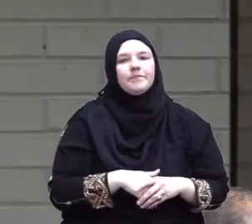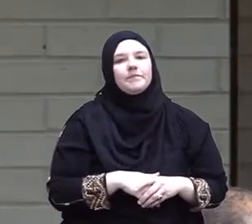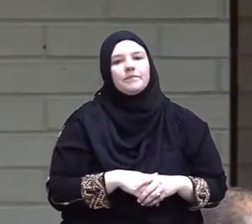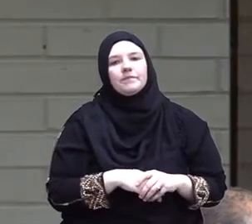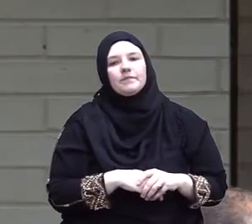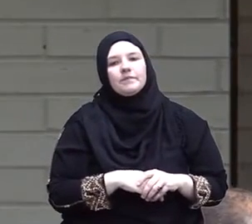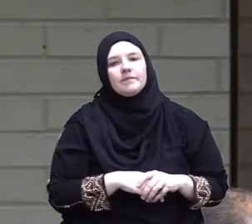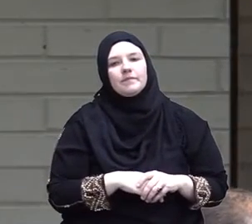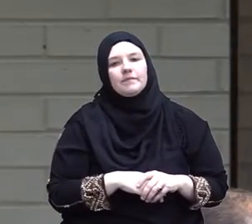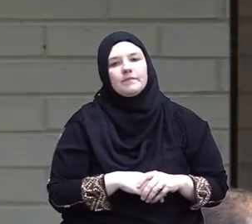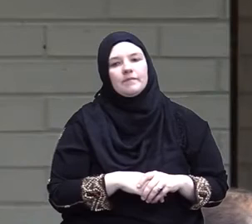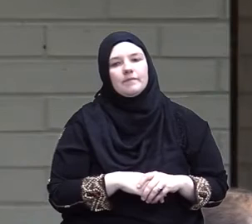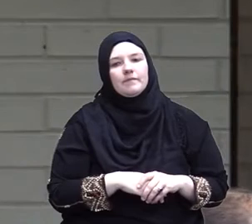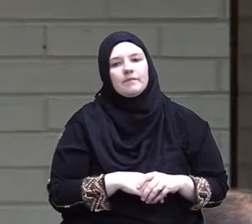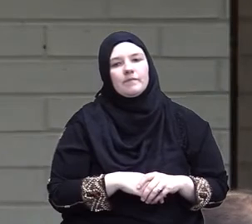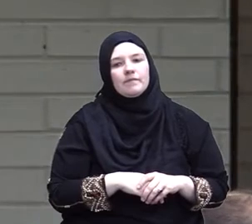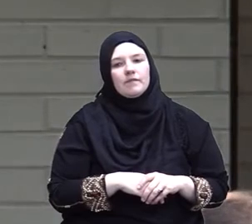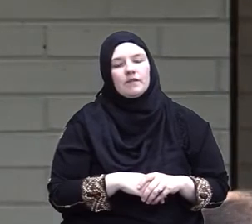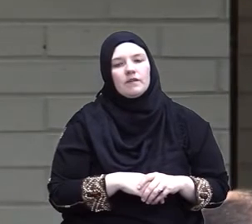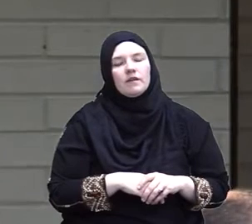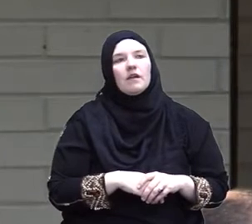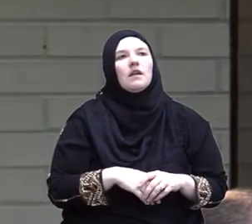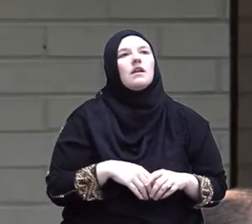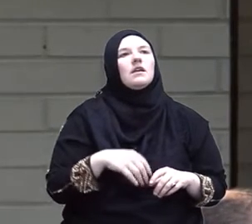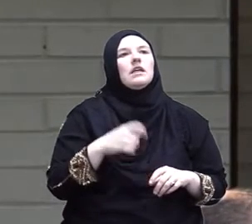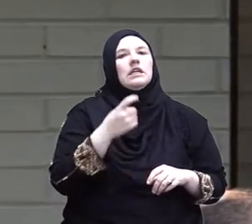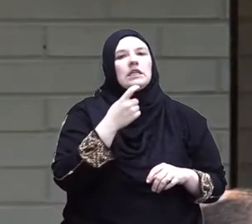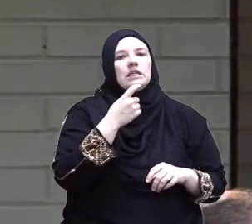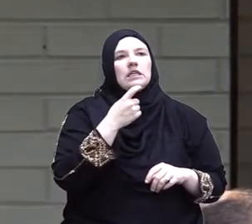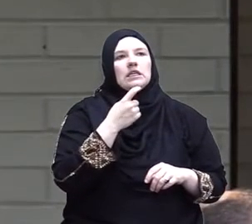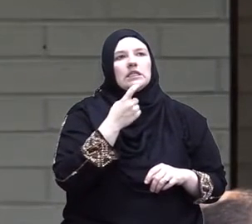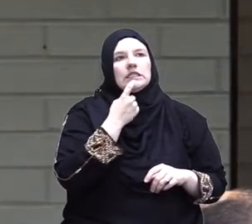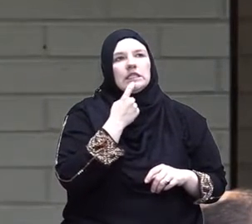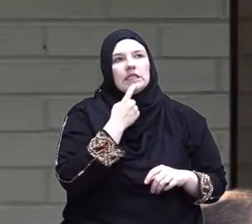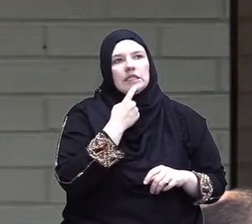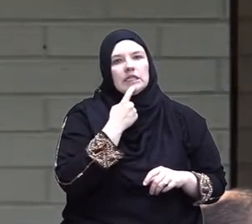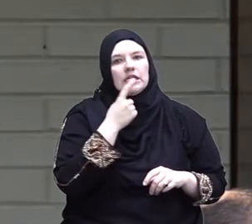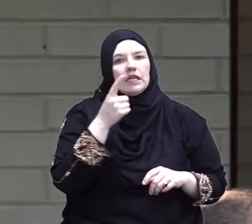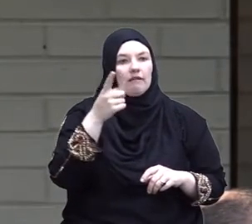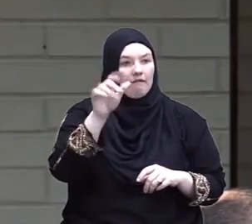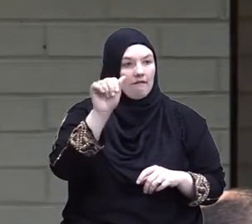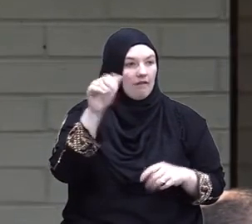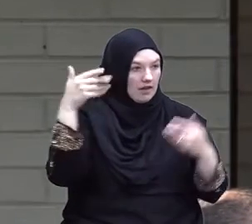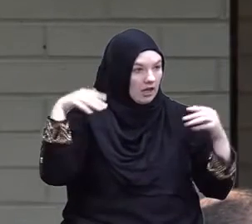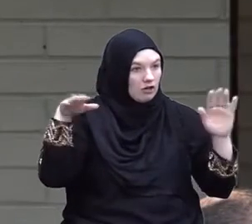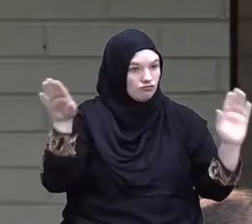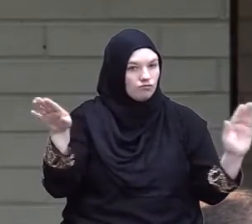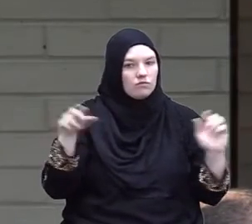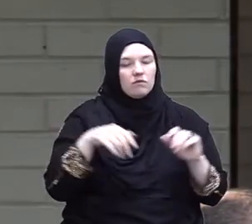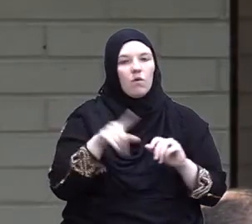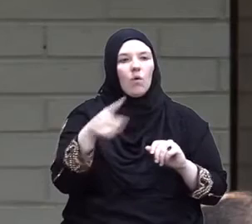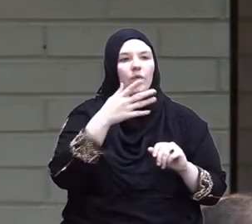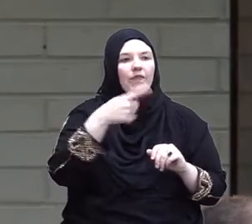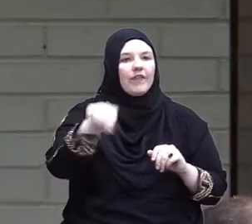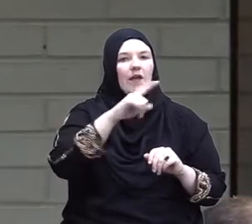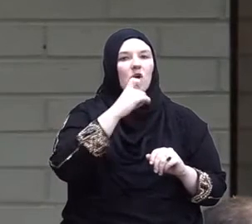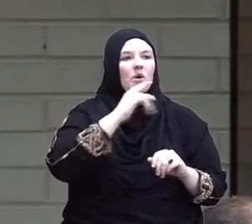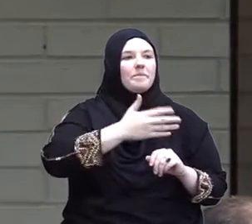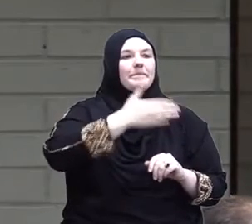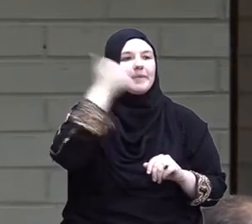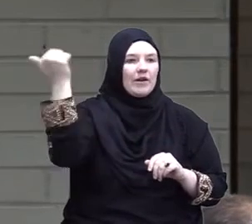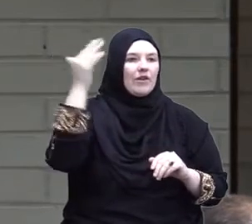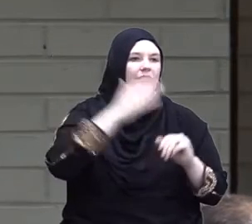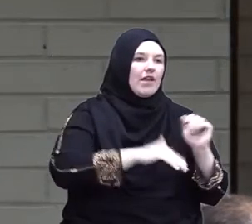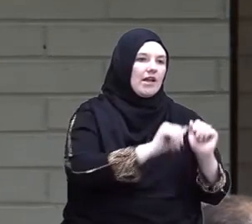true. If you are true refers to the claim that they are better